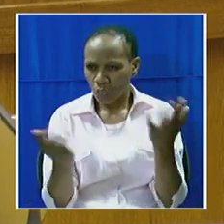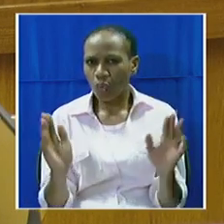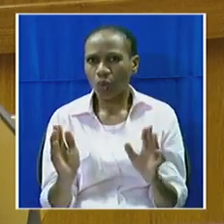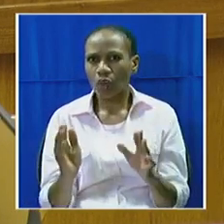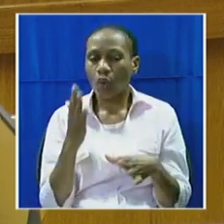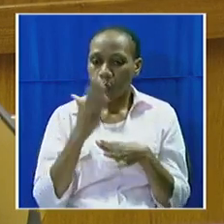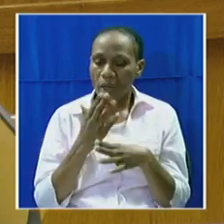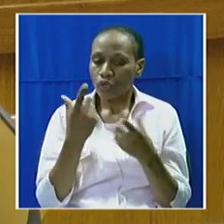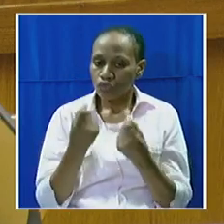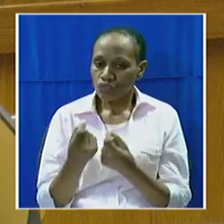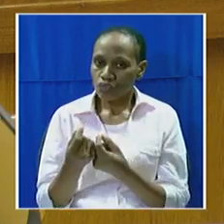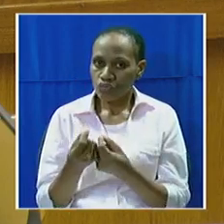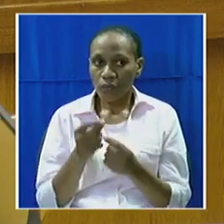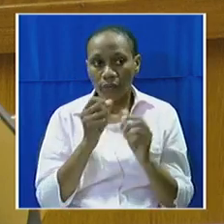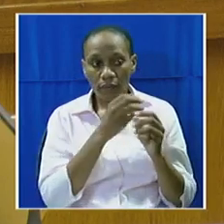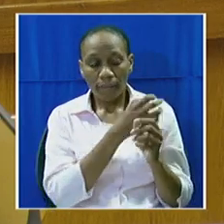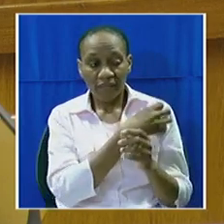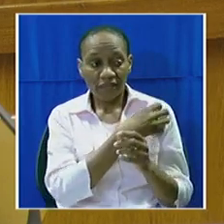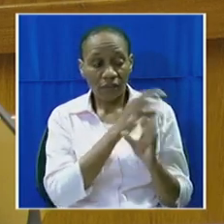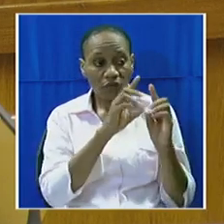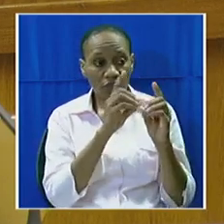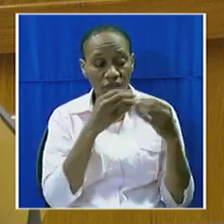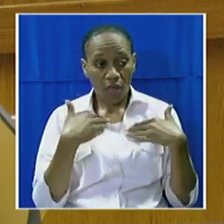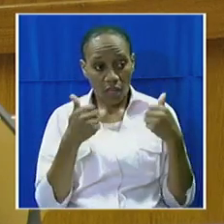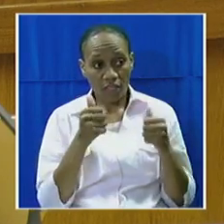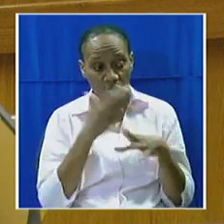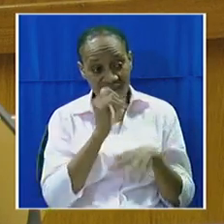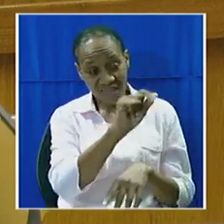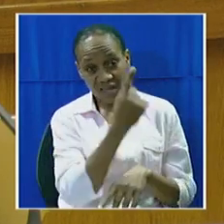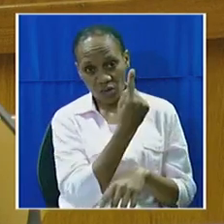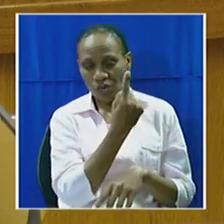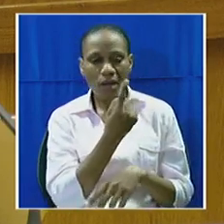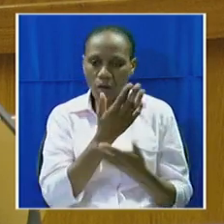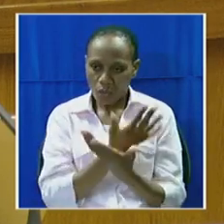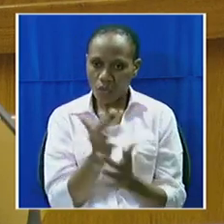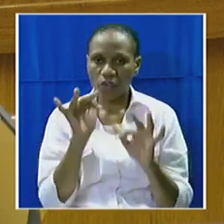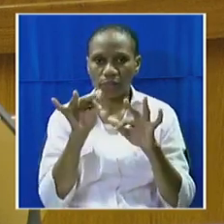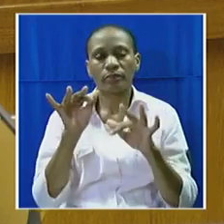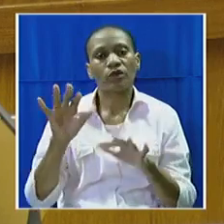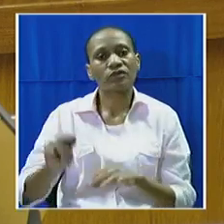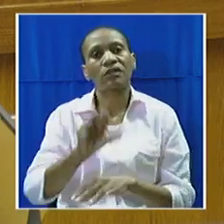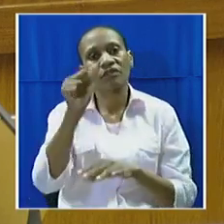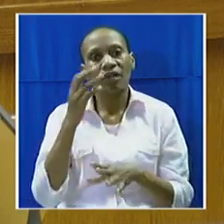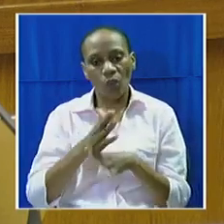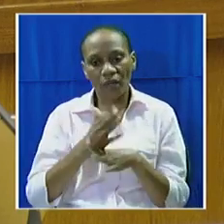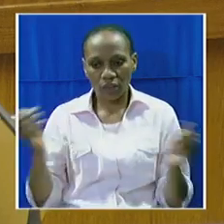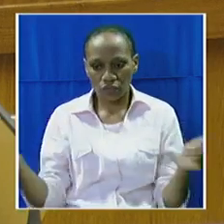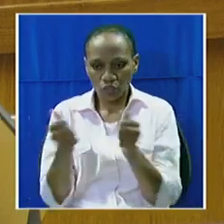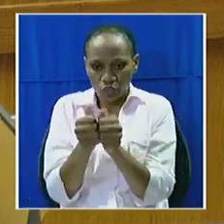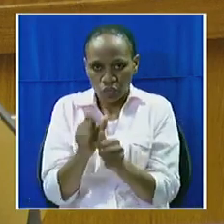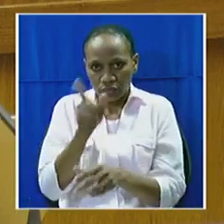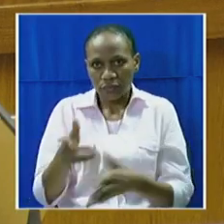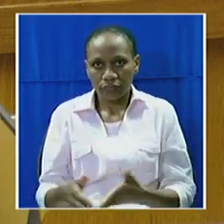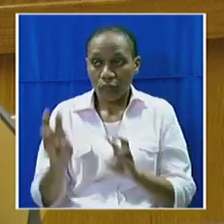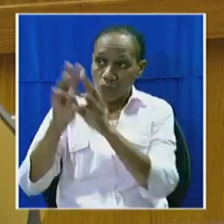job of the health ministry alone, but as South African and collective, we need to work together. The world